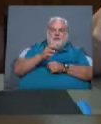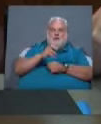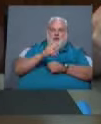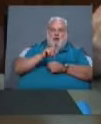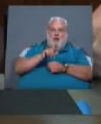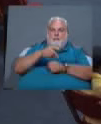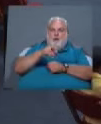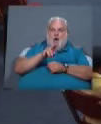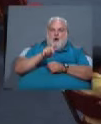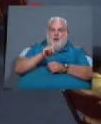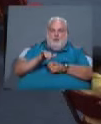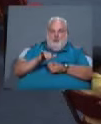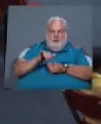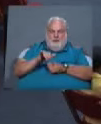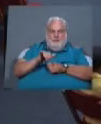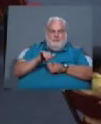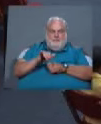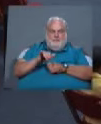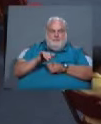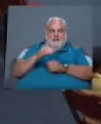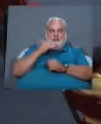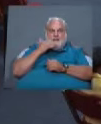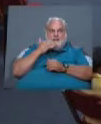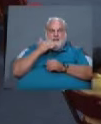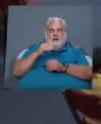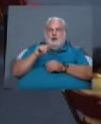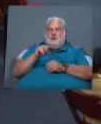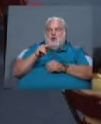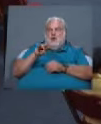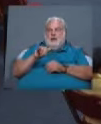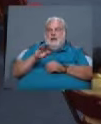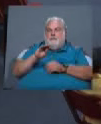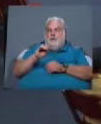south of Northfield Drive. Thank you. Brzezinski.